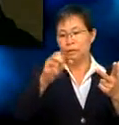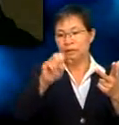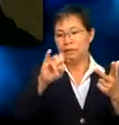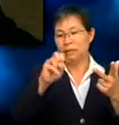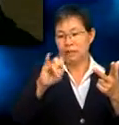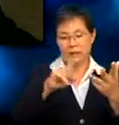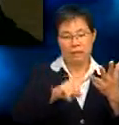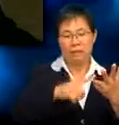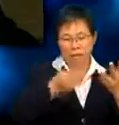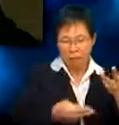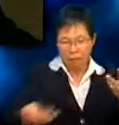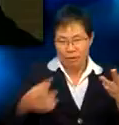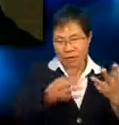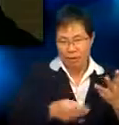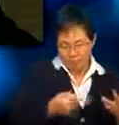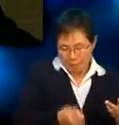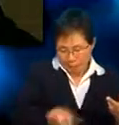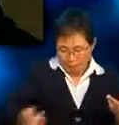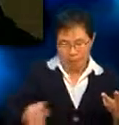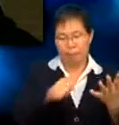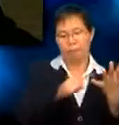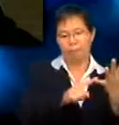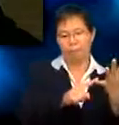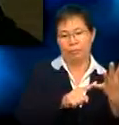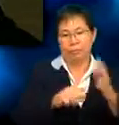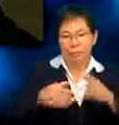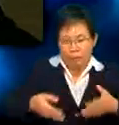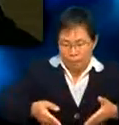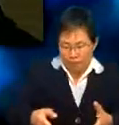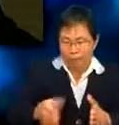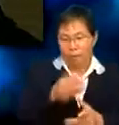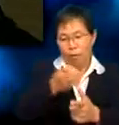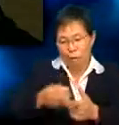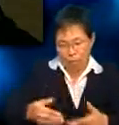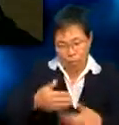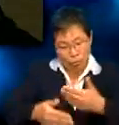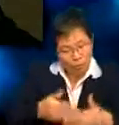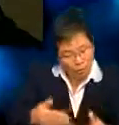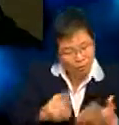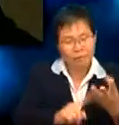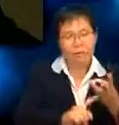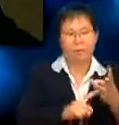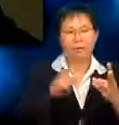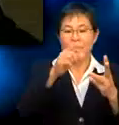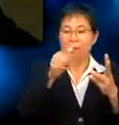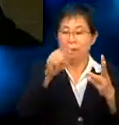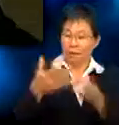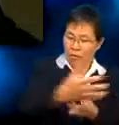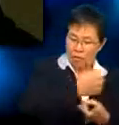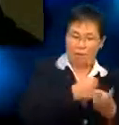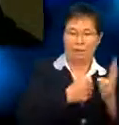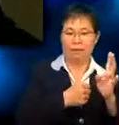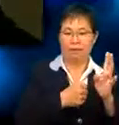the materials and apparatus, the method or procedure, the data collected,